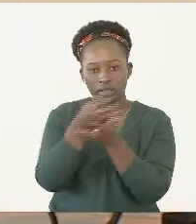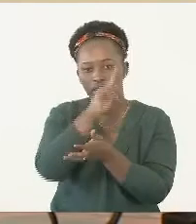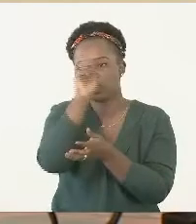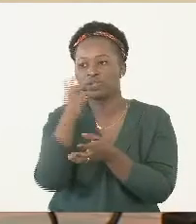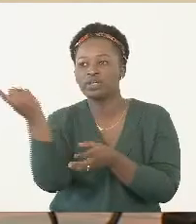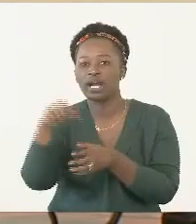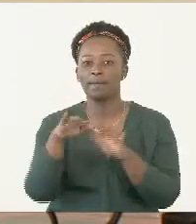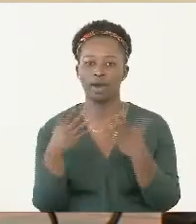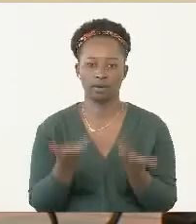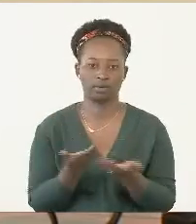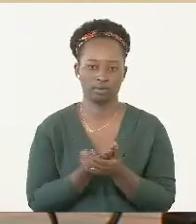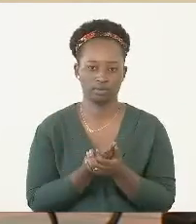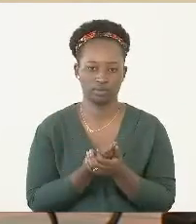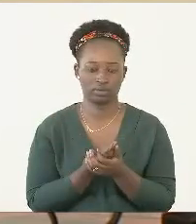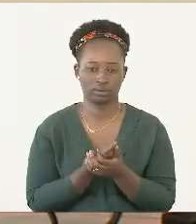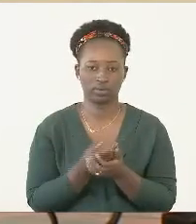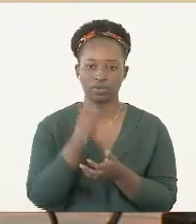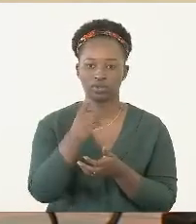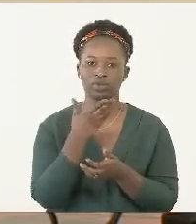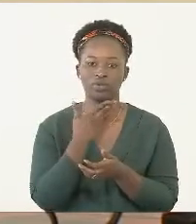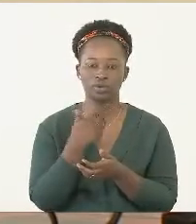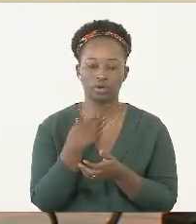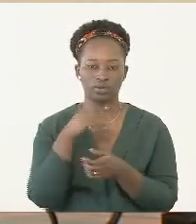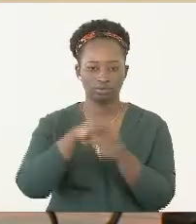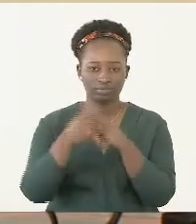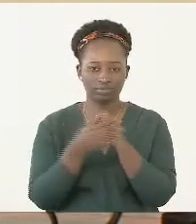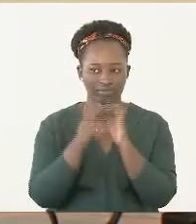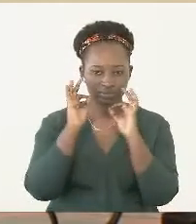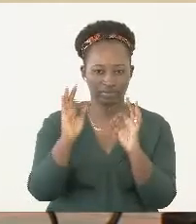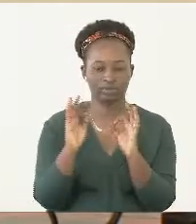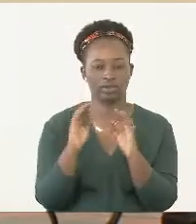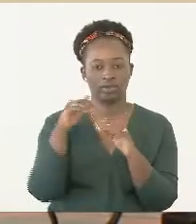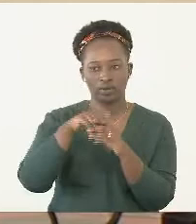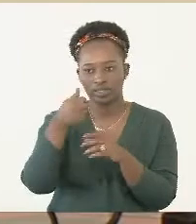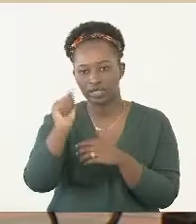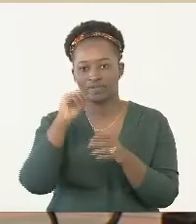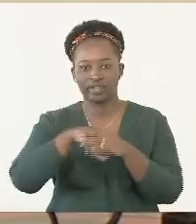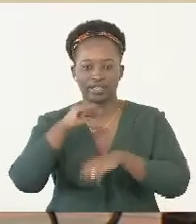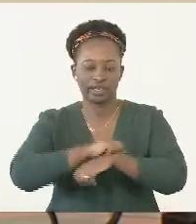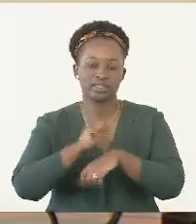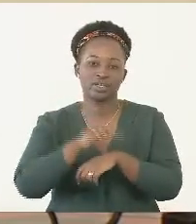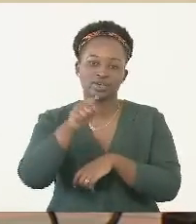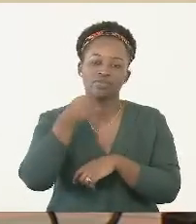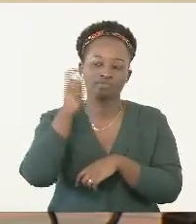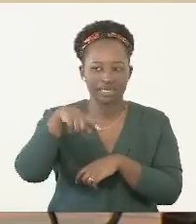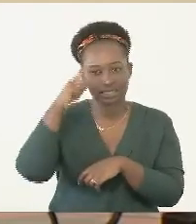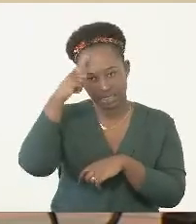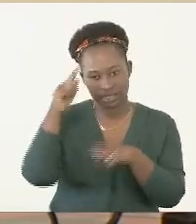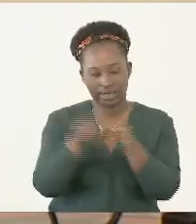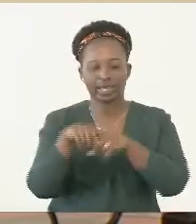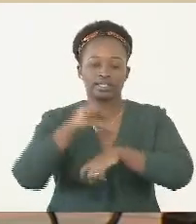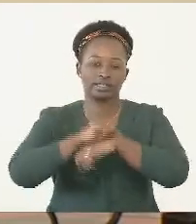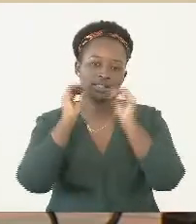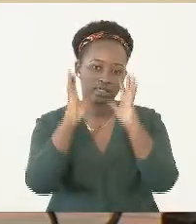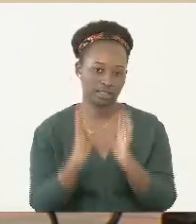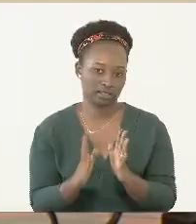come? So you want a better performance out of yourself in class, then you must think like a teacher.